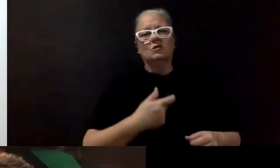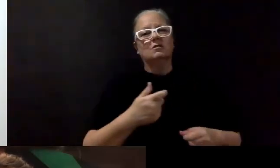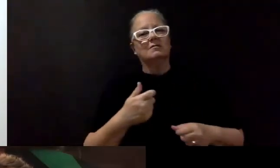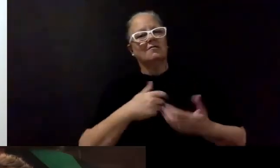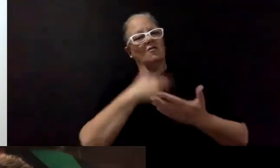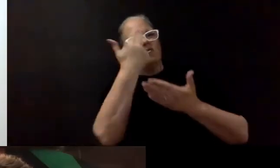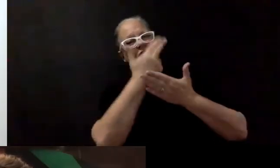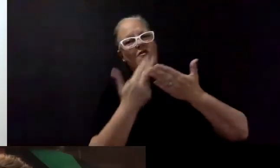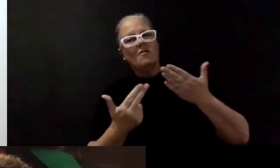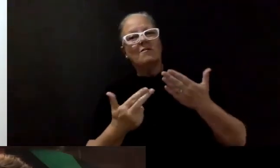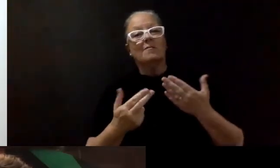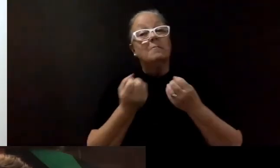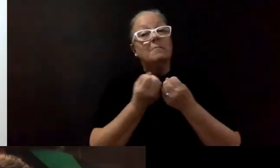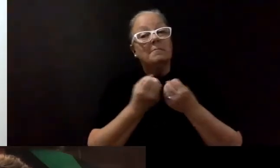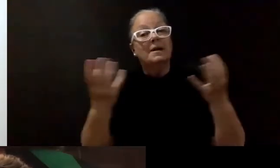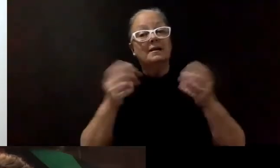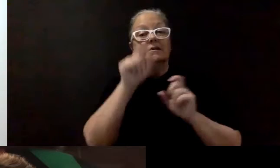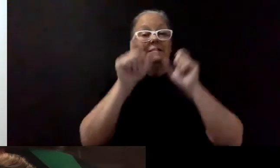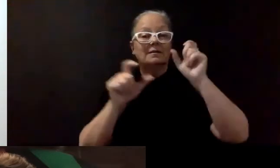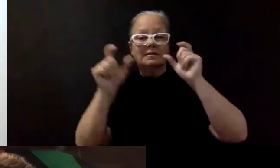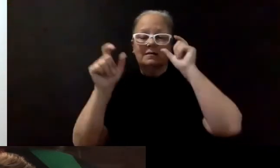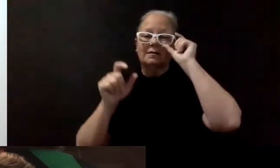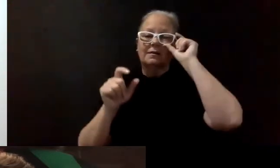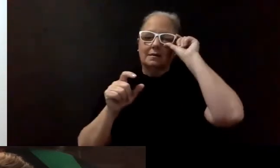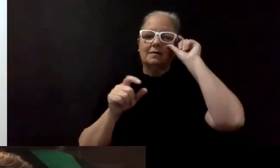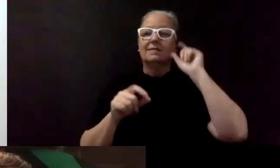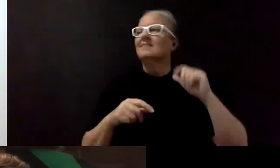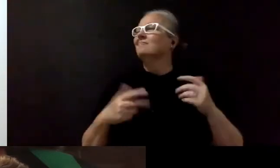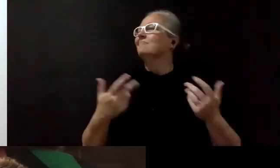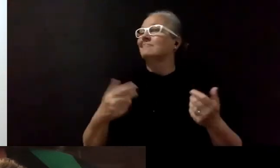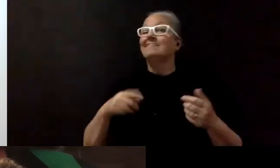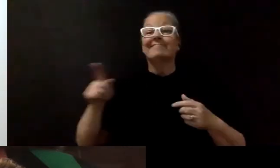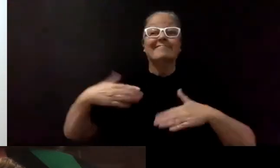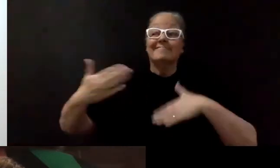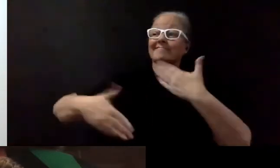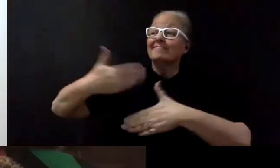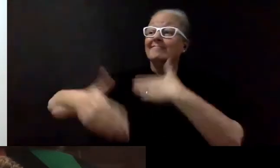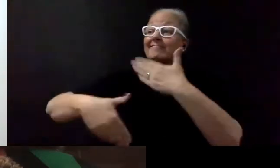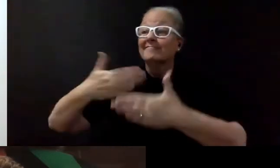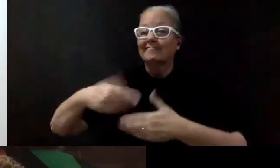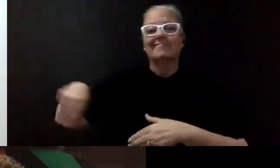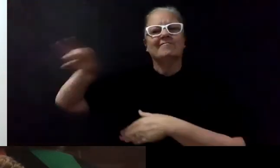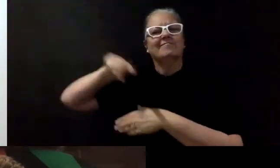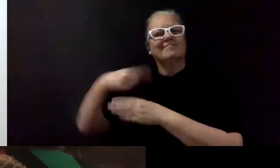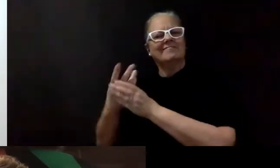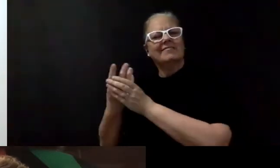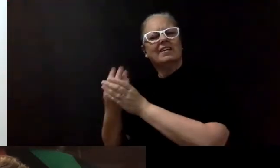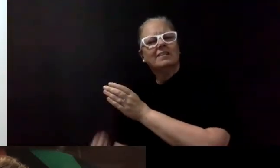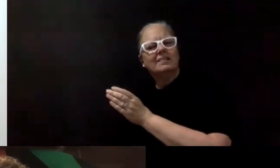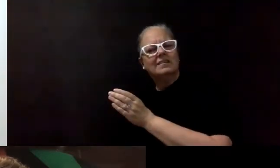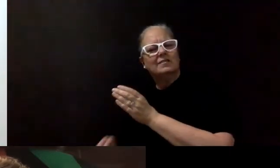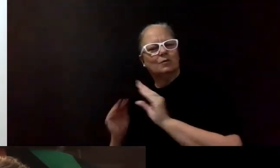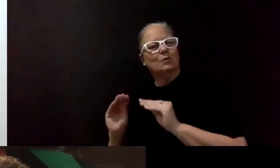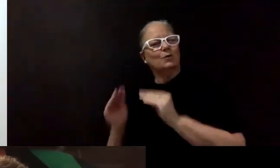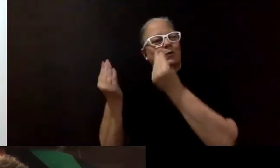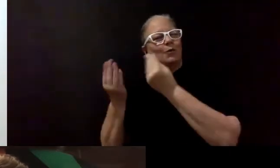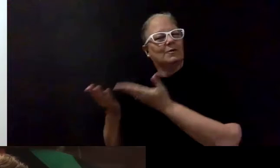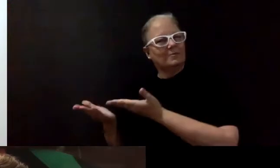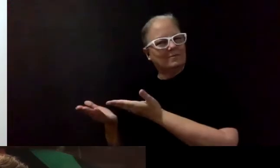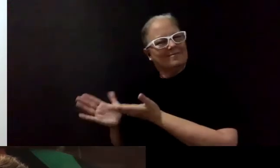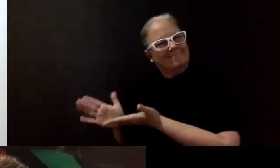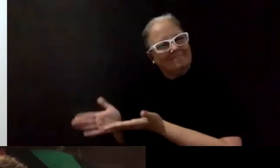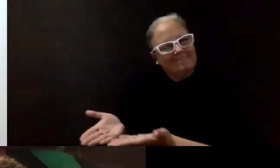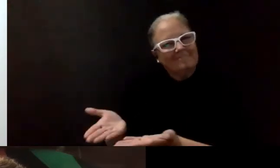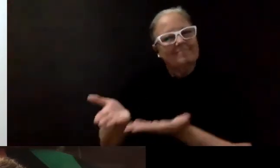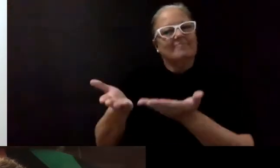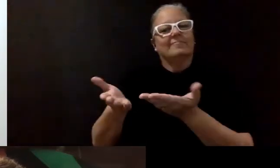off when artist development programs are run. And then, the biggest thing that we're working